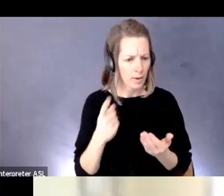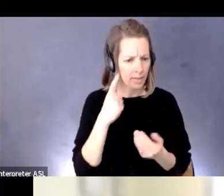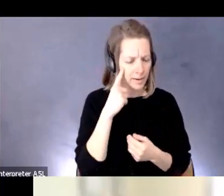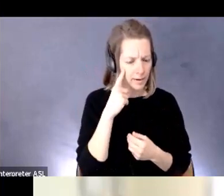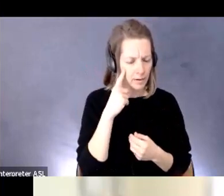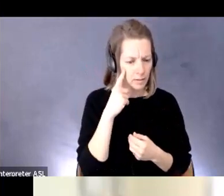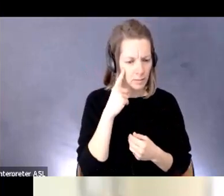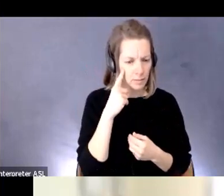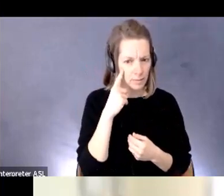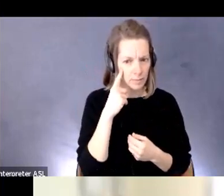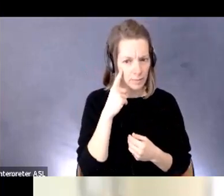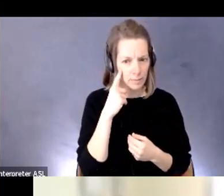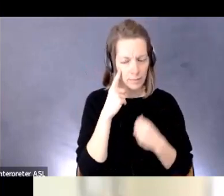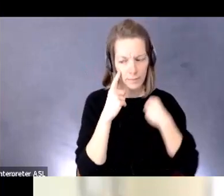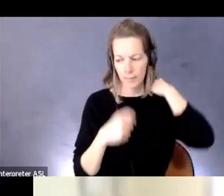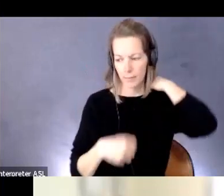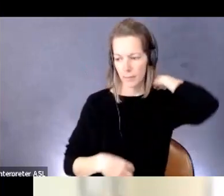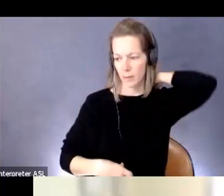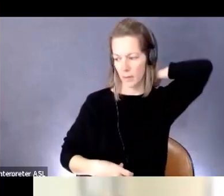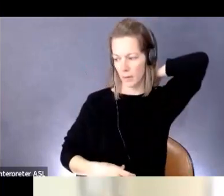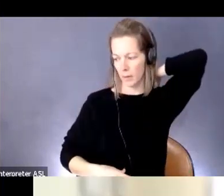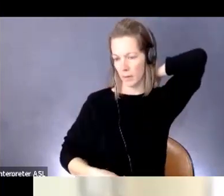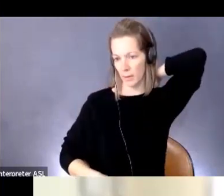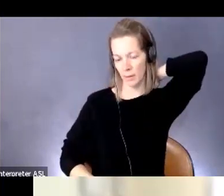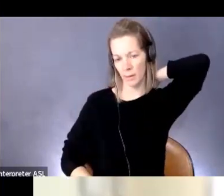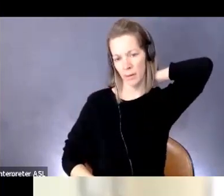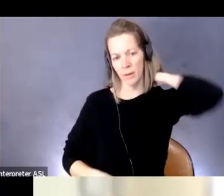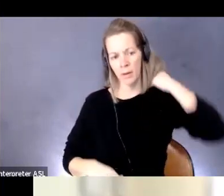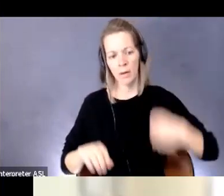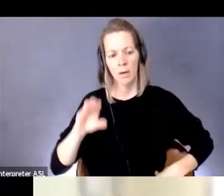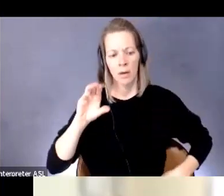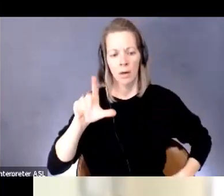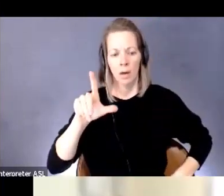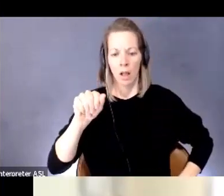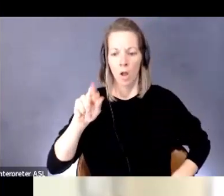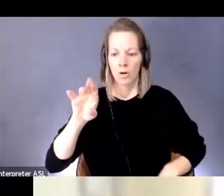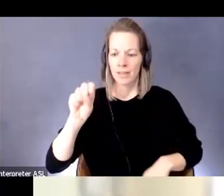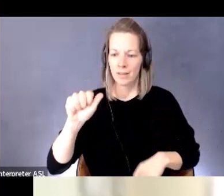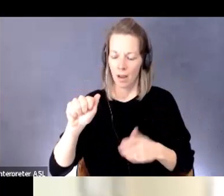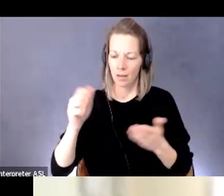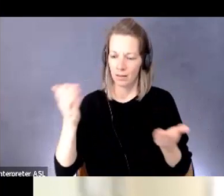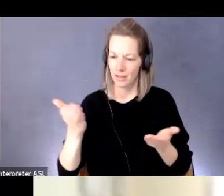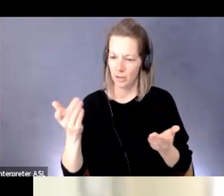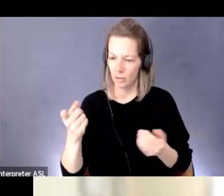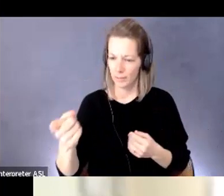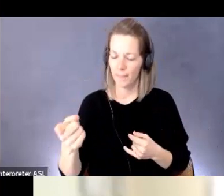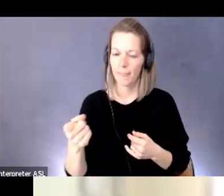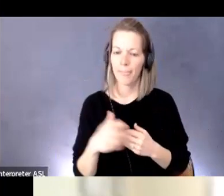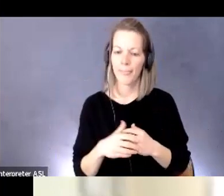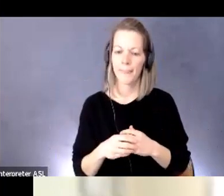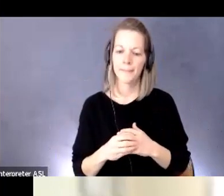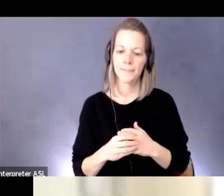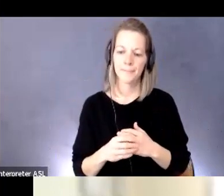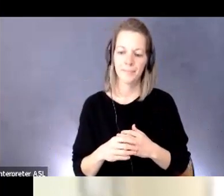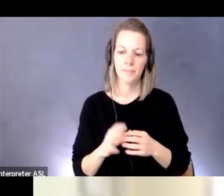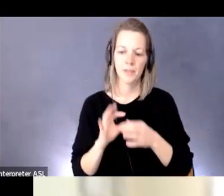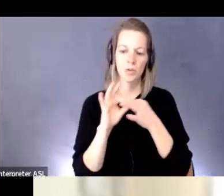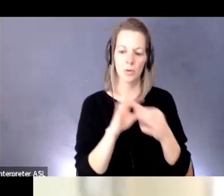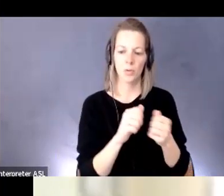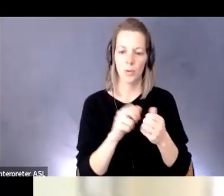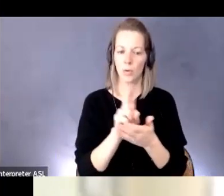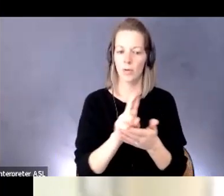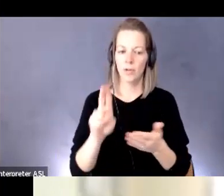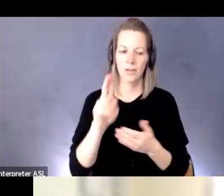and can say a few words. Clarissa Kripke, who is associated with the